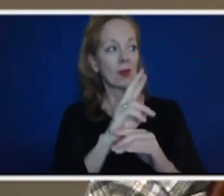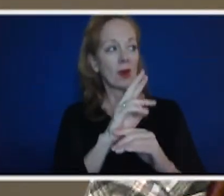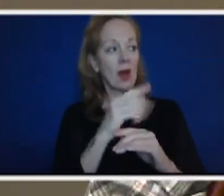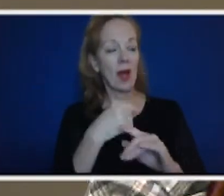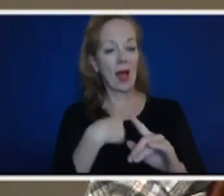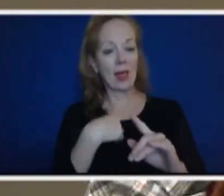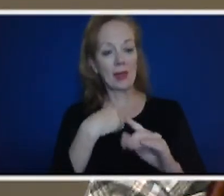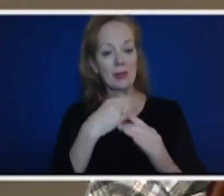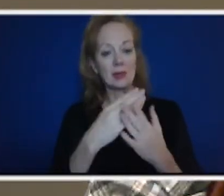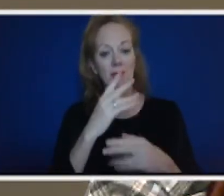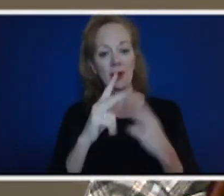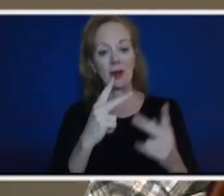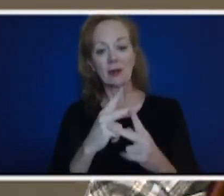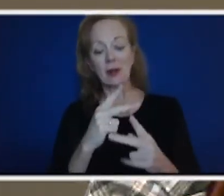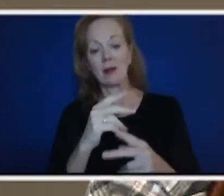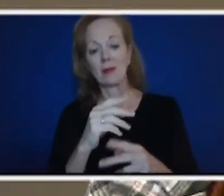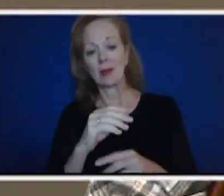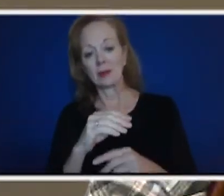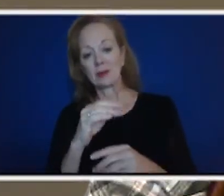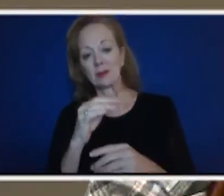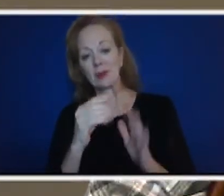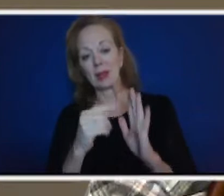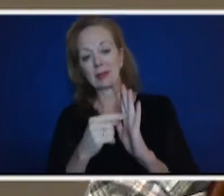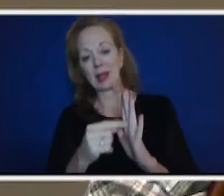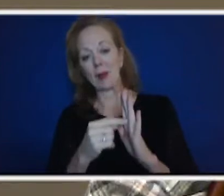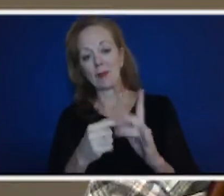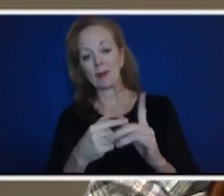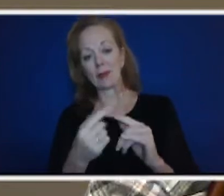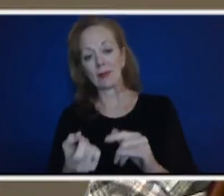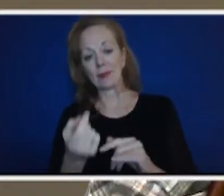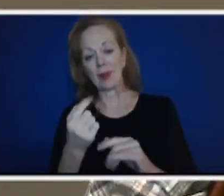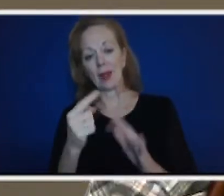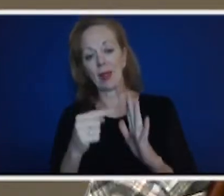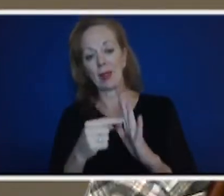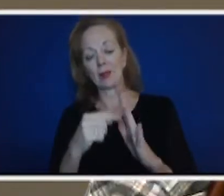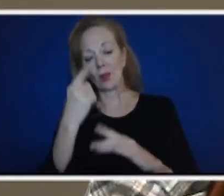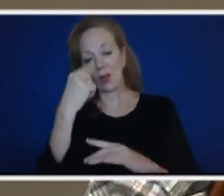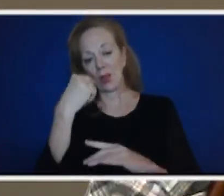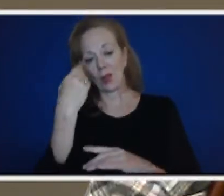having some sort of mock-up would help us understand how this would all look.